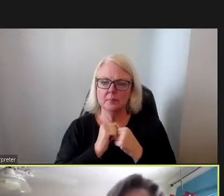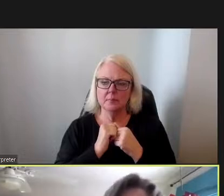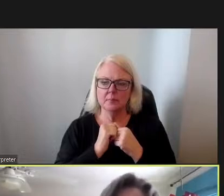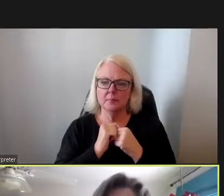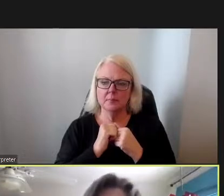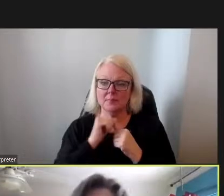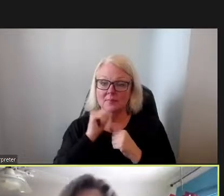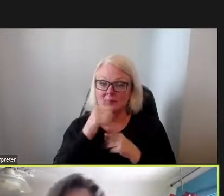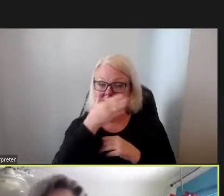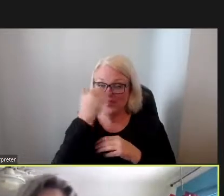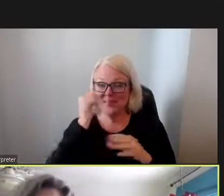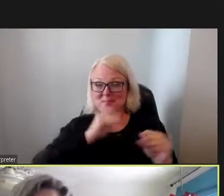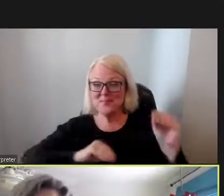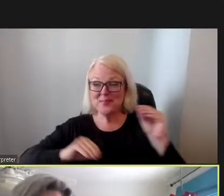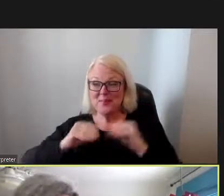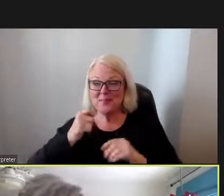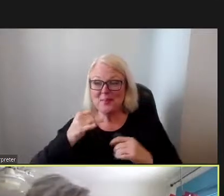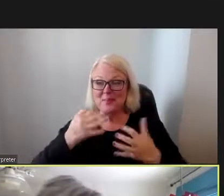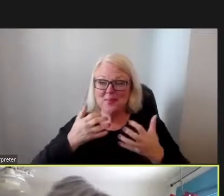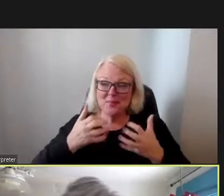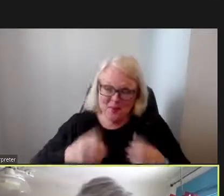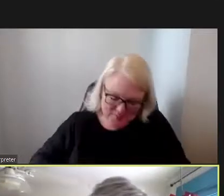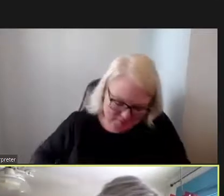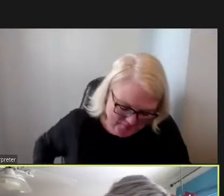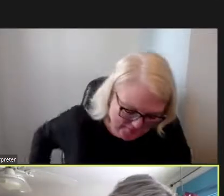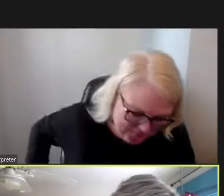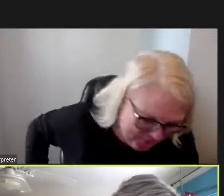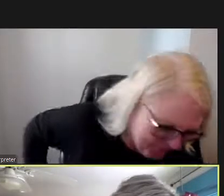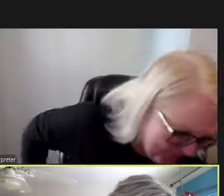Don't forget to move around a little if you want to and are able to.